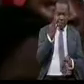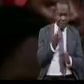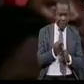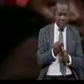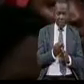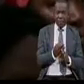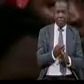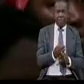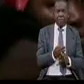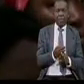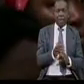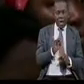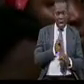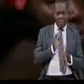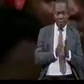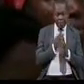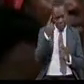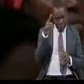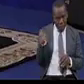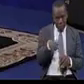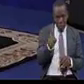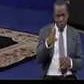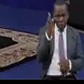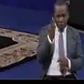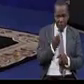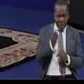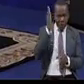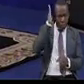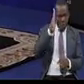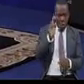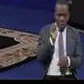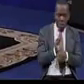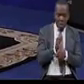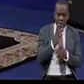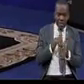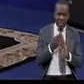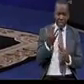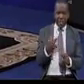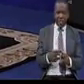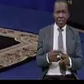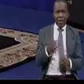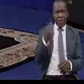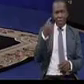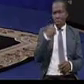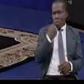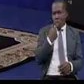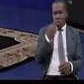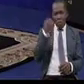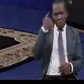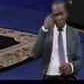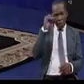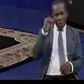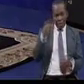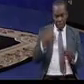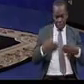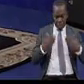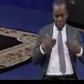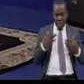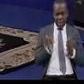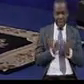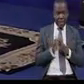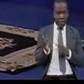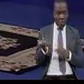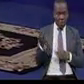for the joy that was set before him, he endured the cross, despising the shame, and he